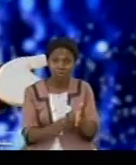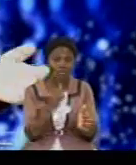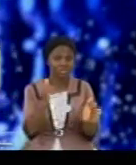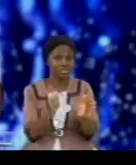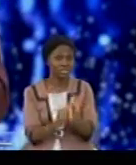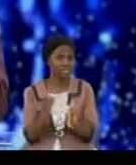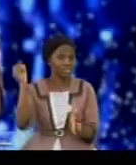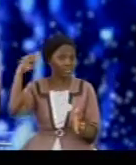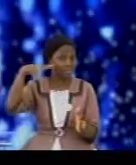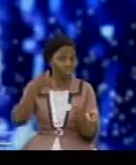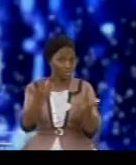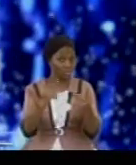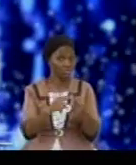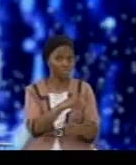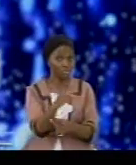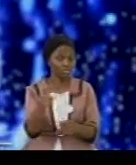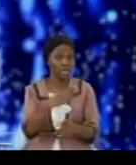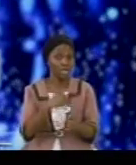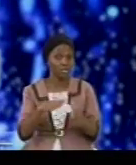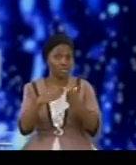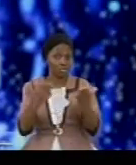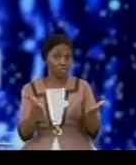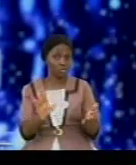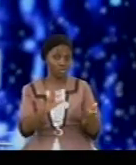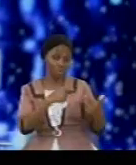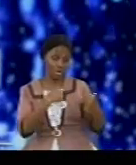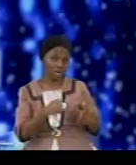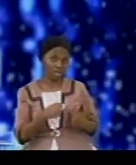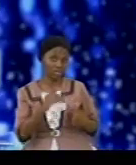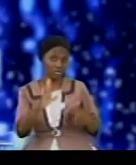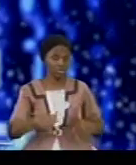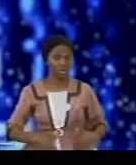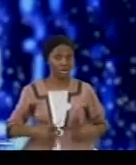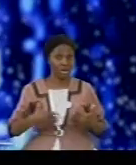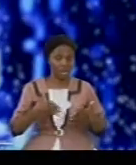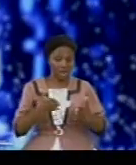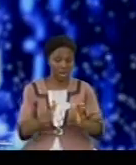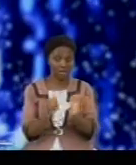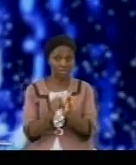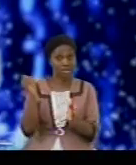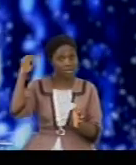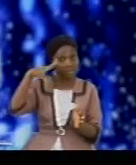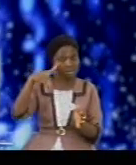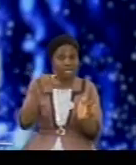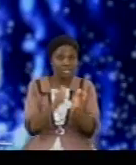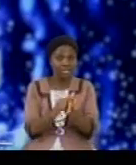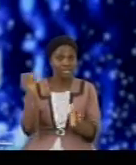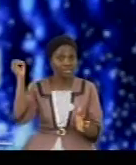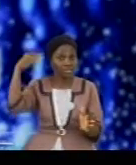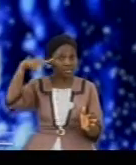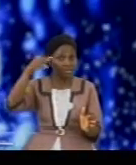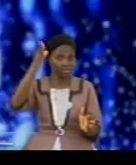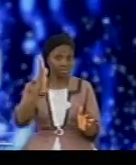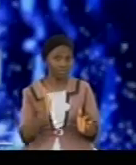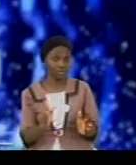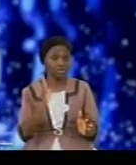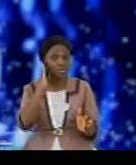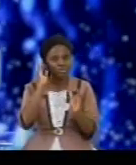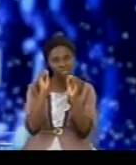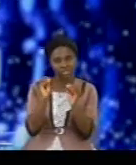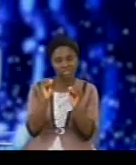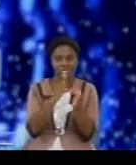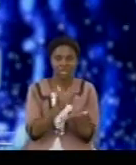life, and you allow grace to take its course on your life, the grace of God will teach you, will help you to